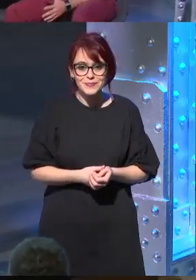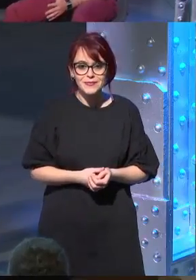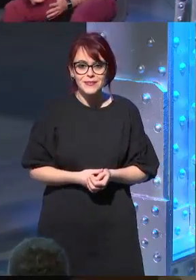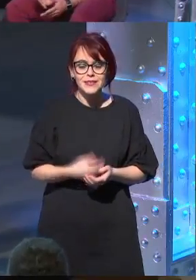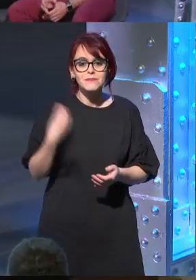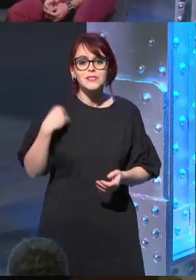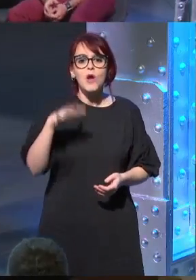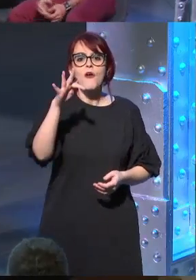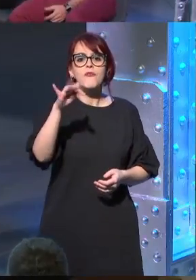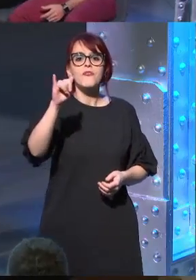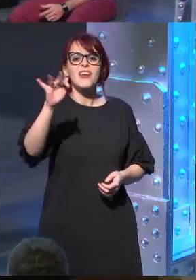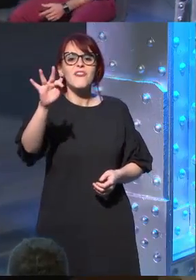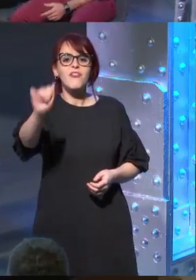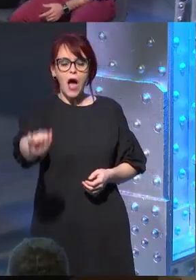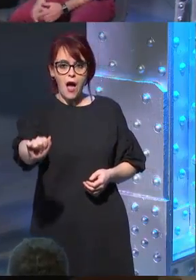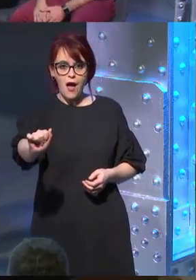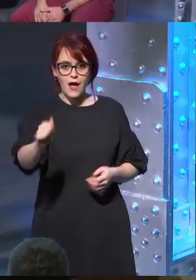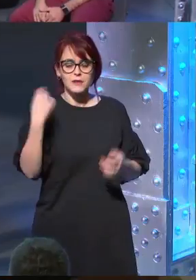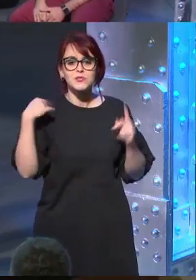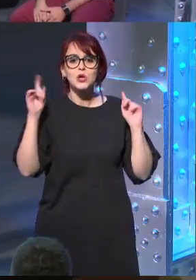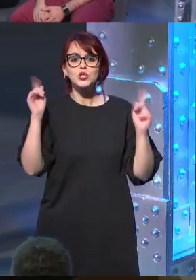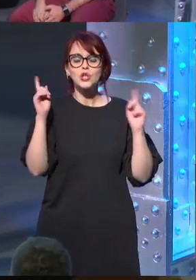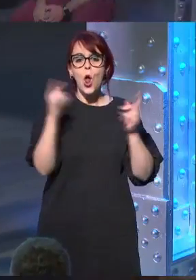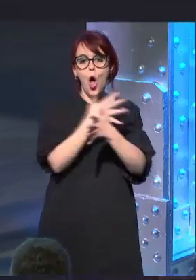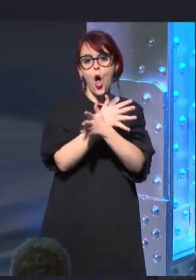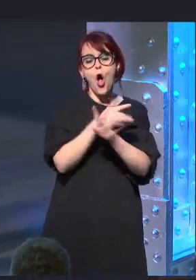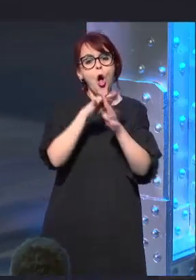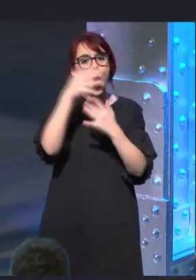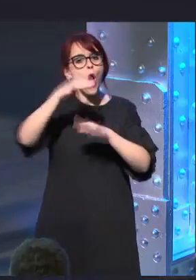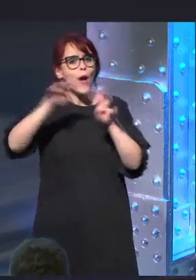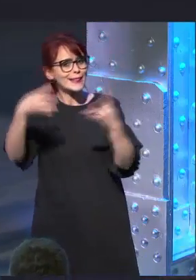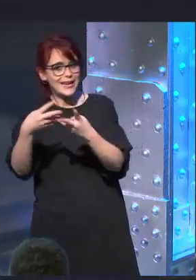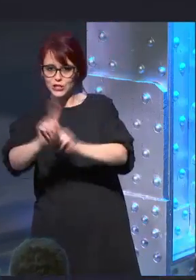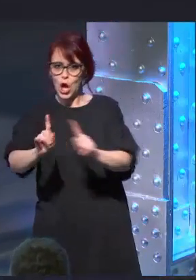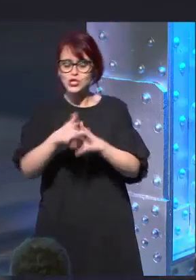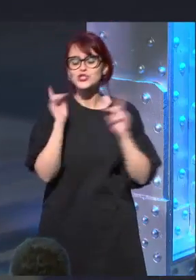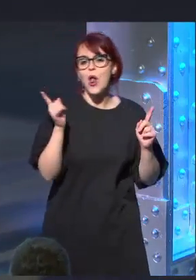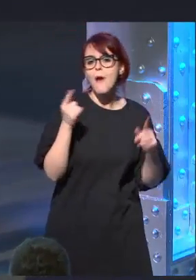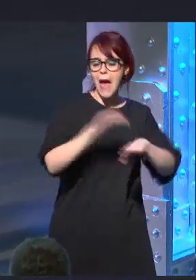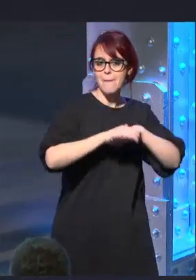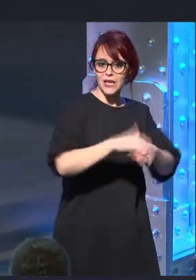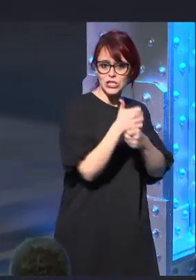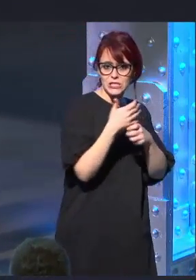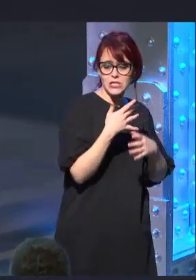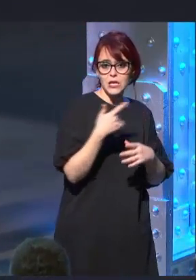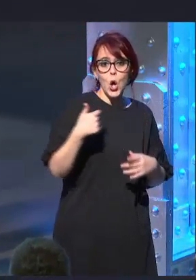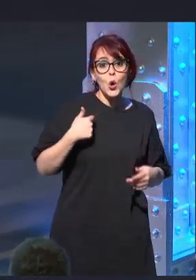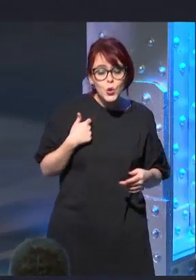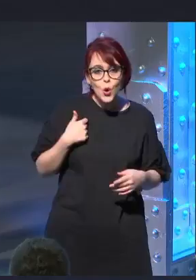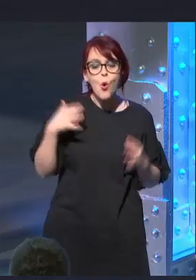I only play FIFA. And is it not online? I never play online, no.